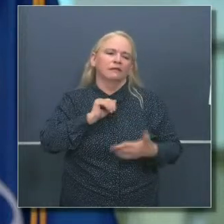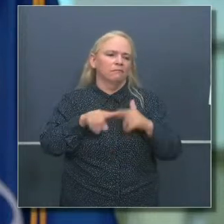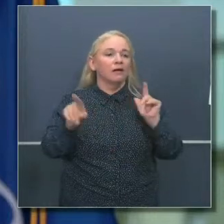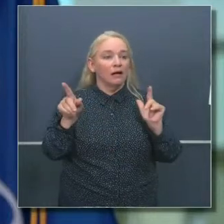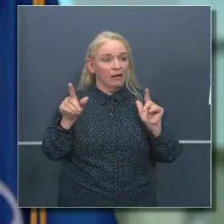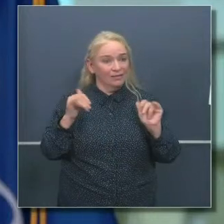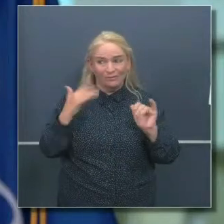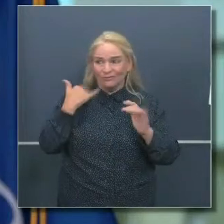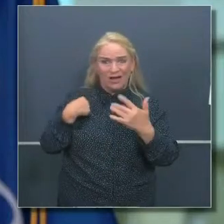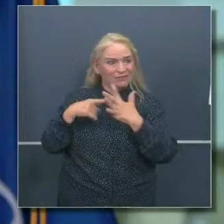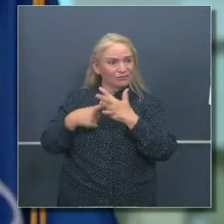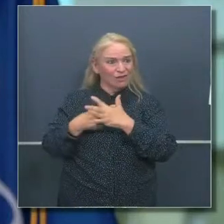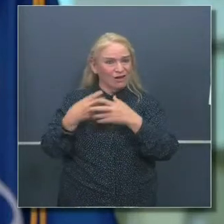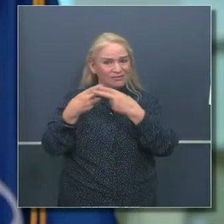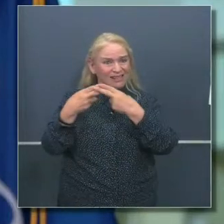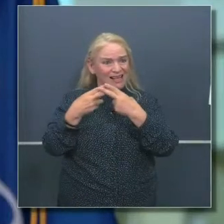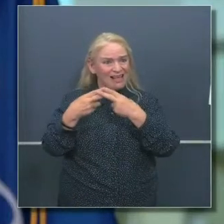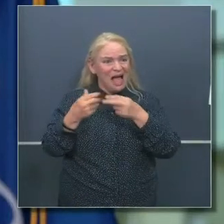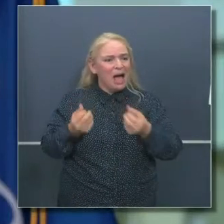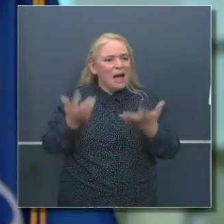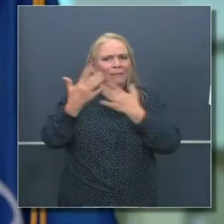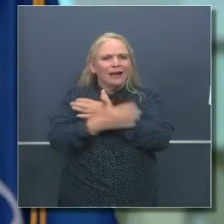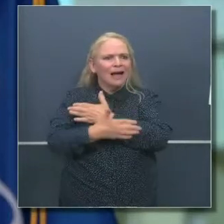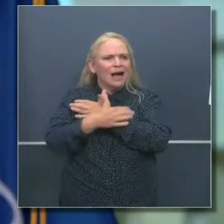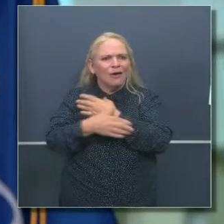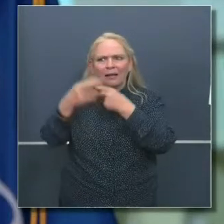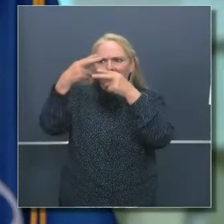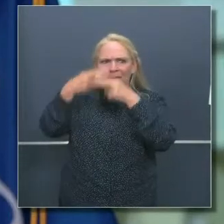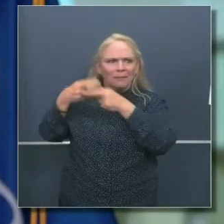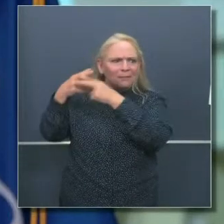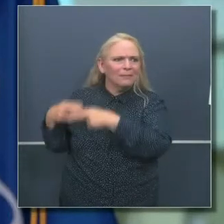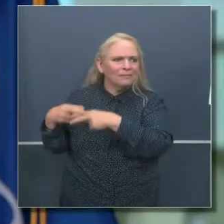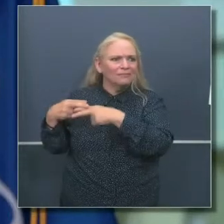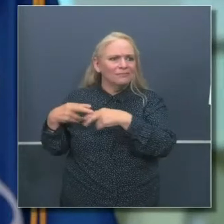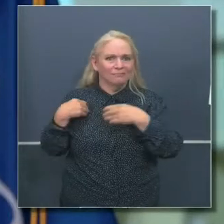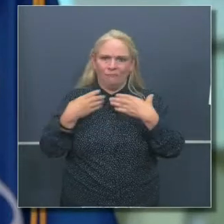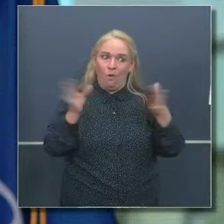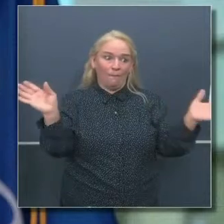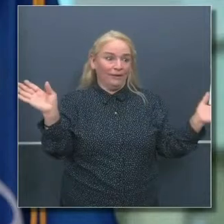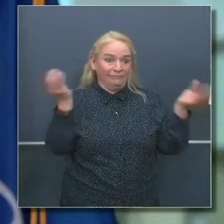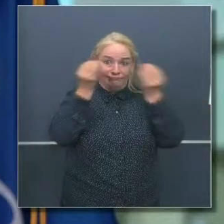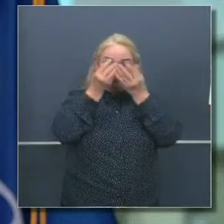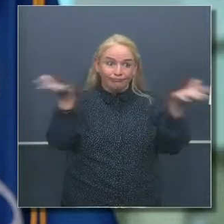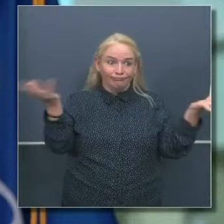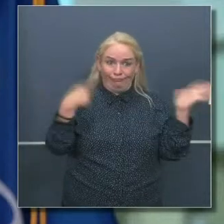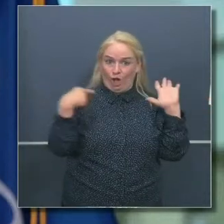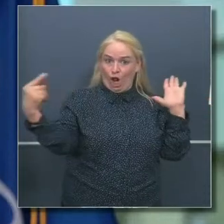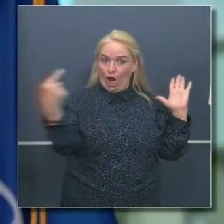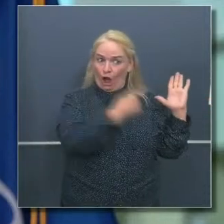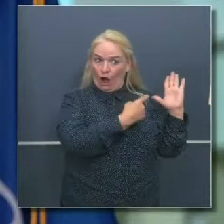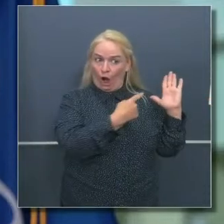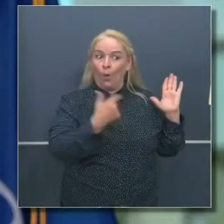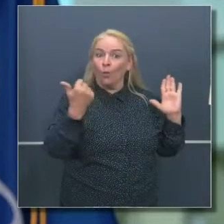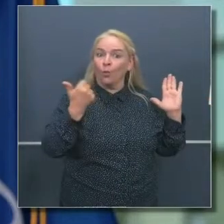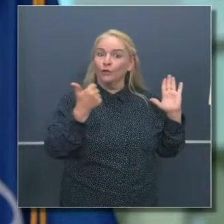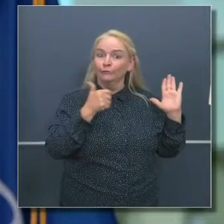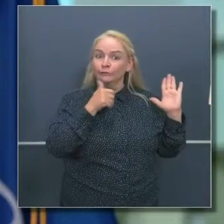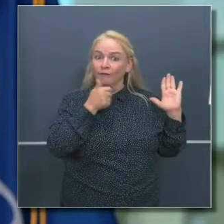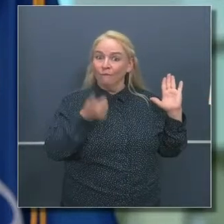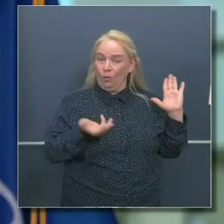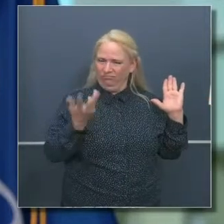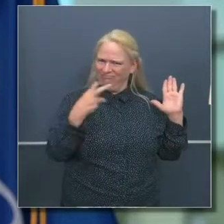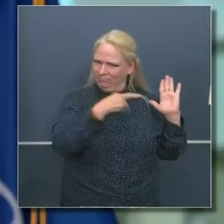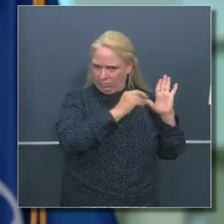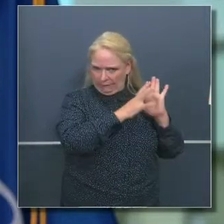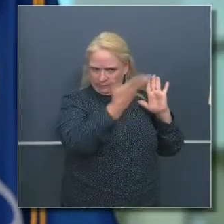slide showing counties, including Fresno, that presumably is acting today based upon the input that they